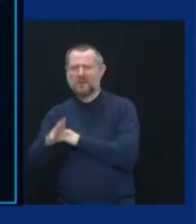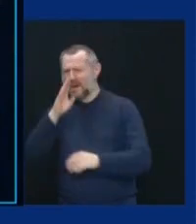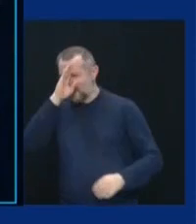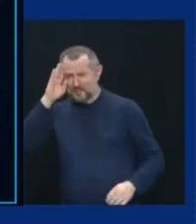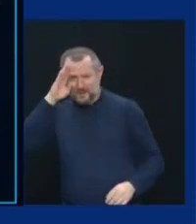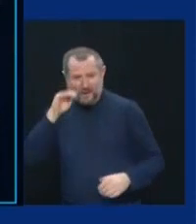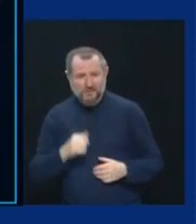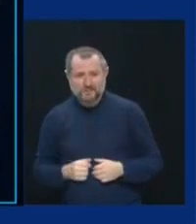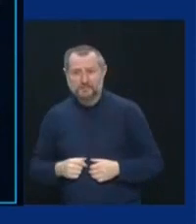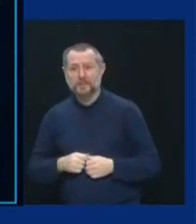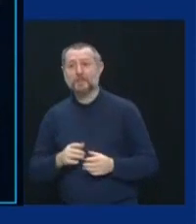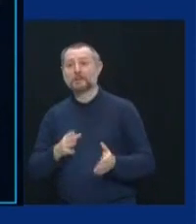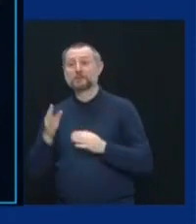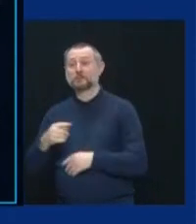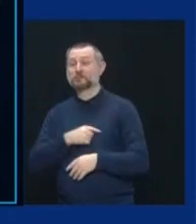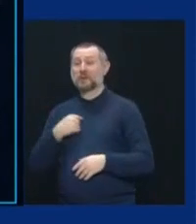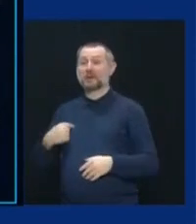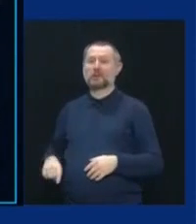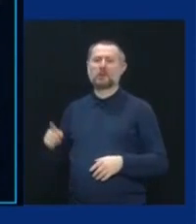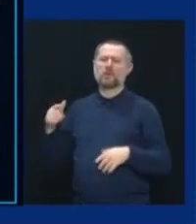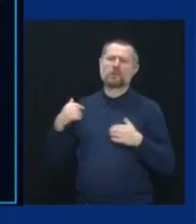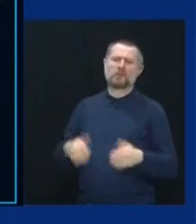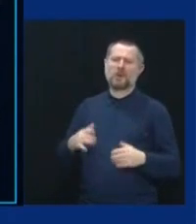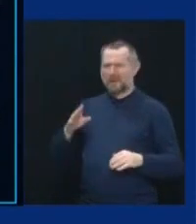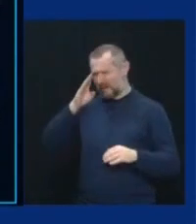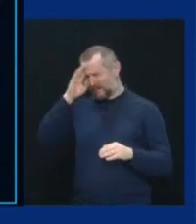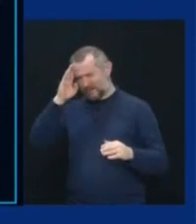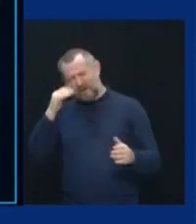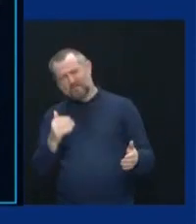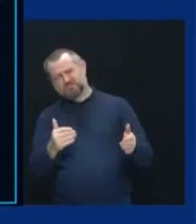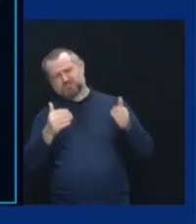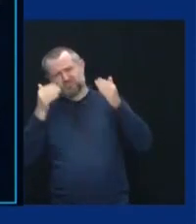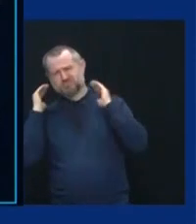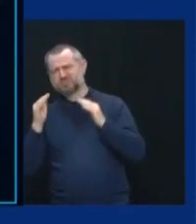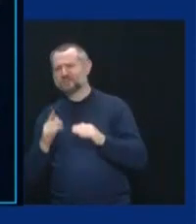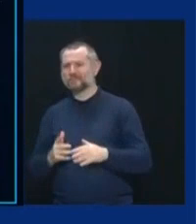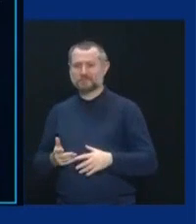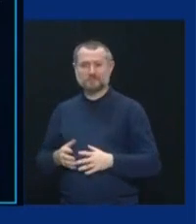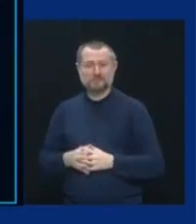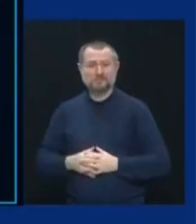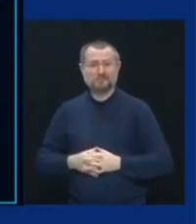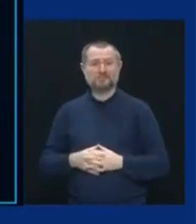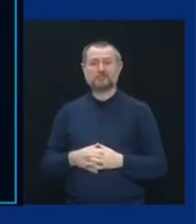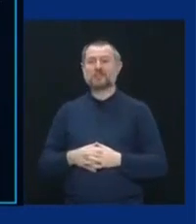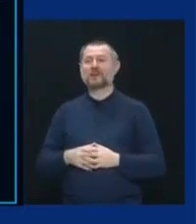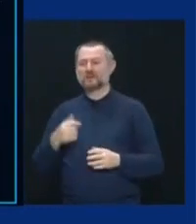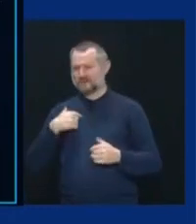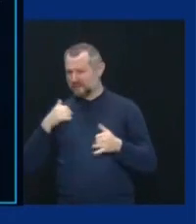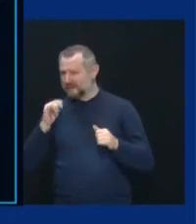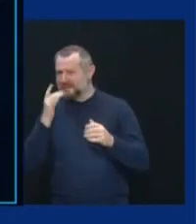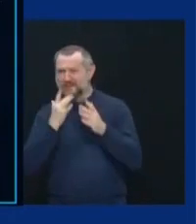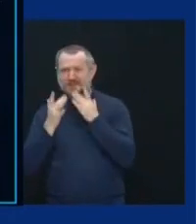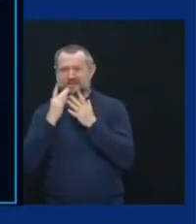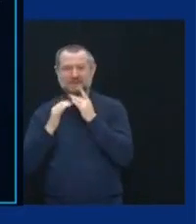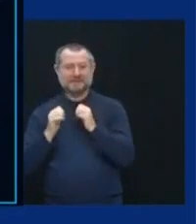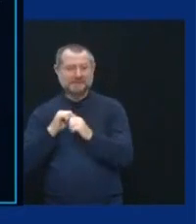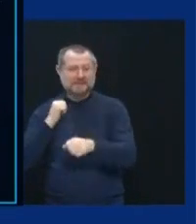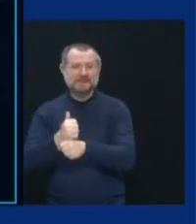watching China with a hospital capacity issue where they were building thousands of new hospital